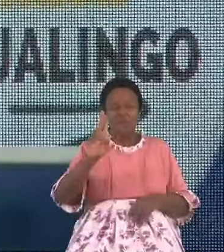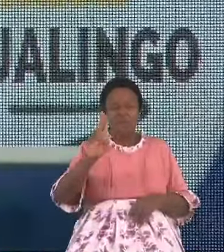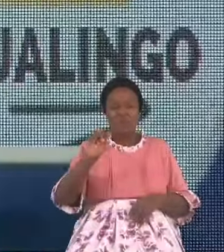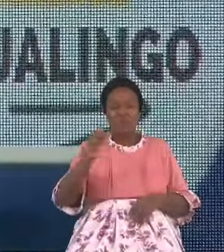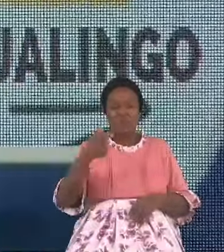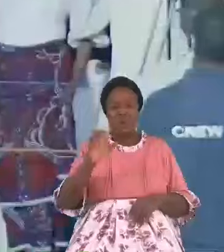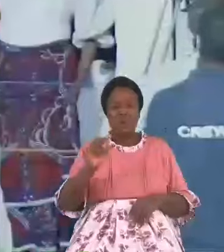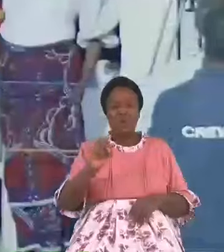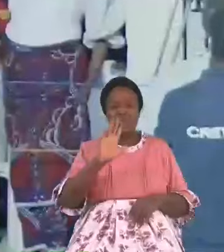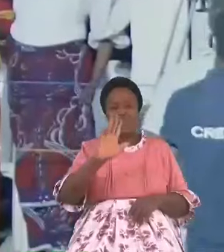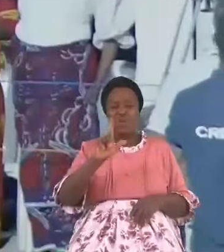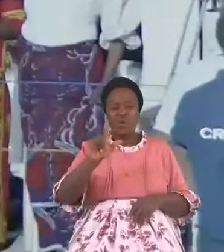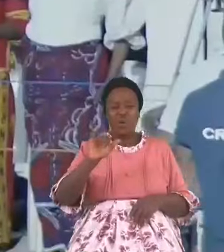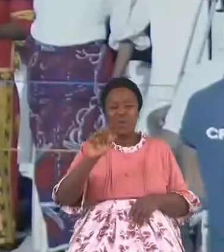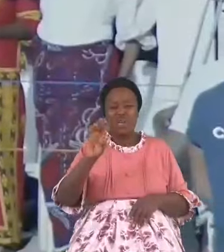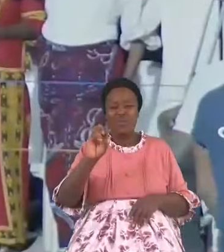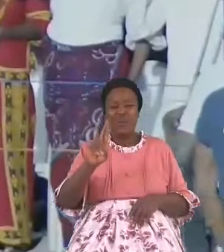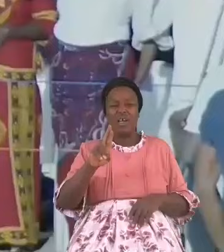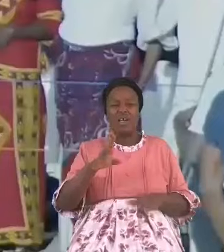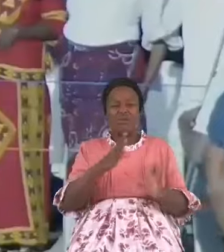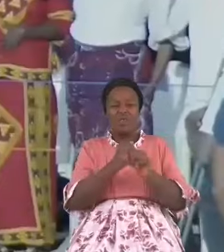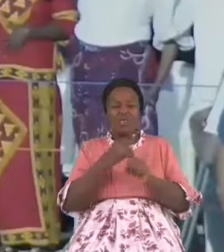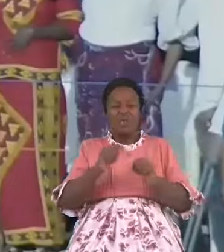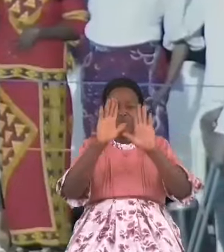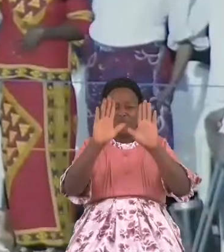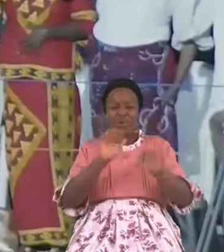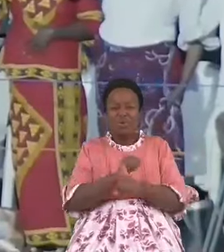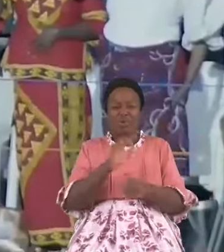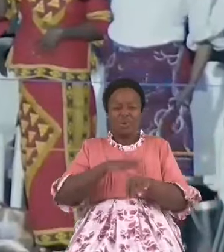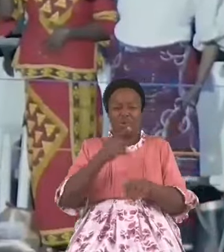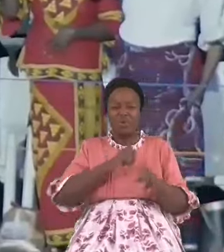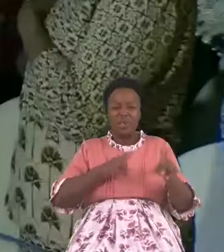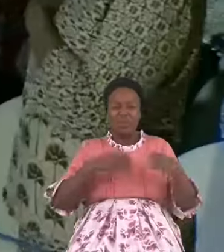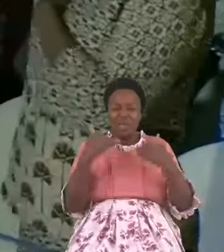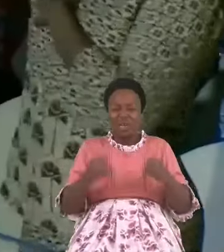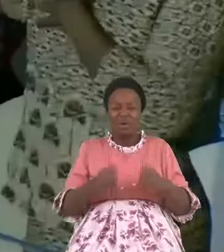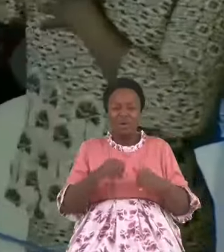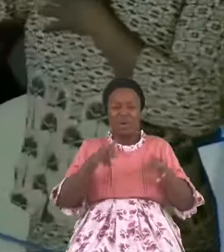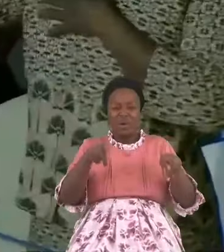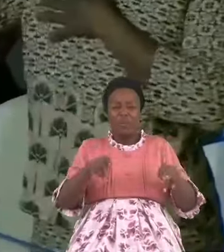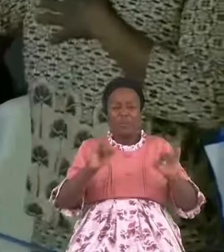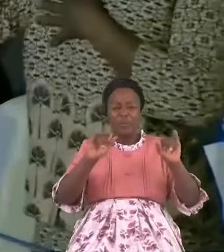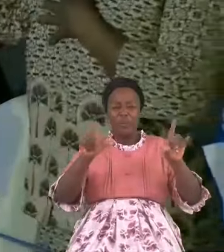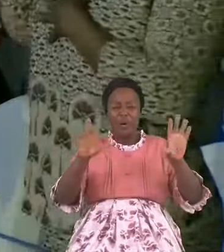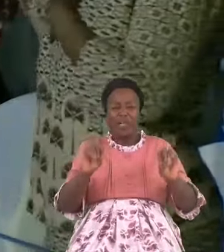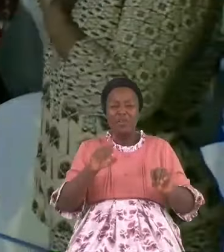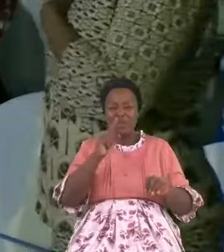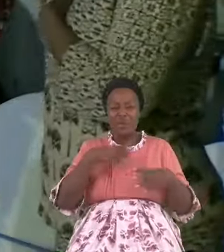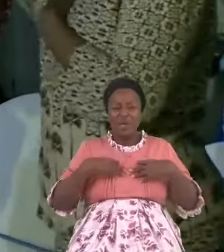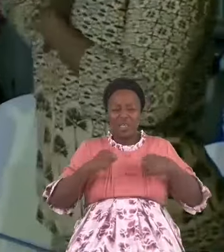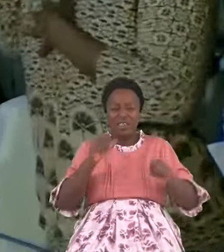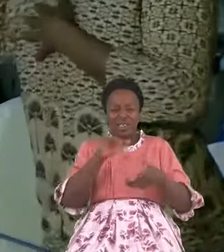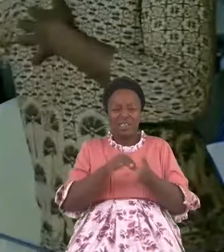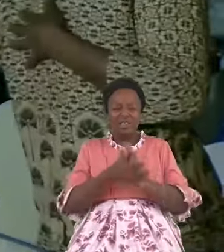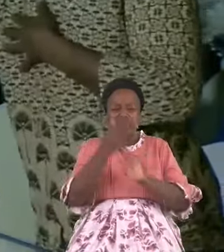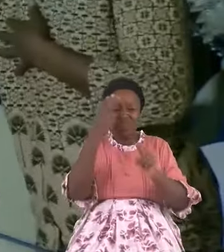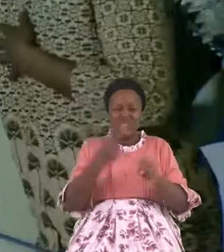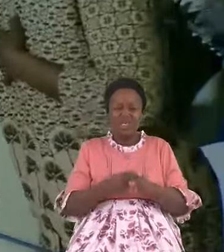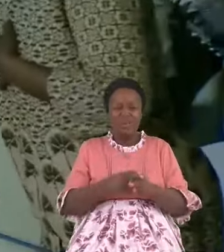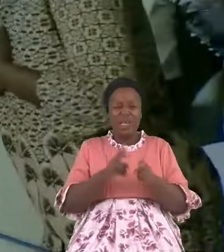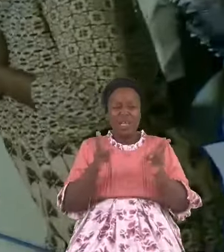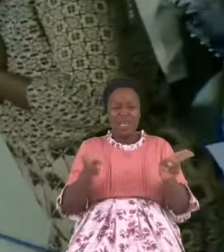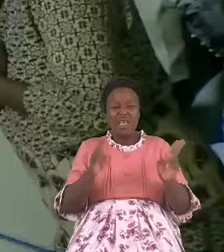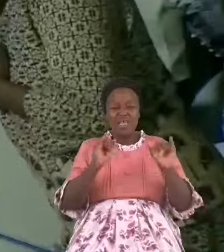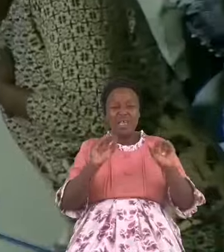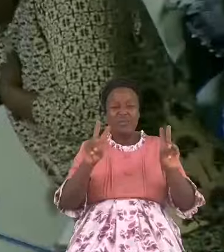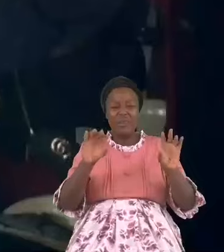touch right now. Pile, you are healed in Jesus' name. HIV AIDS, you